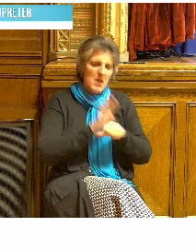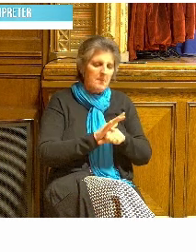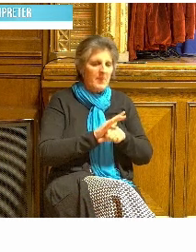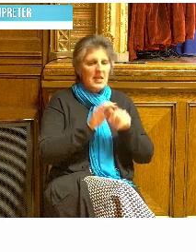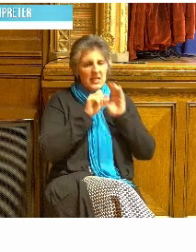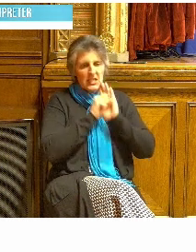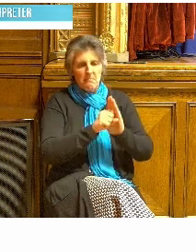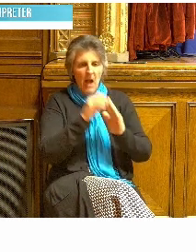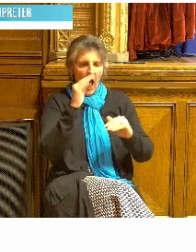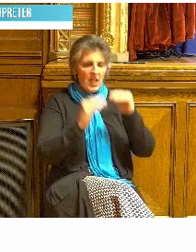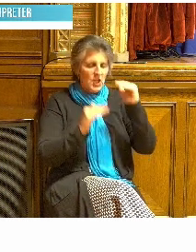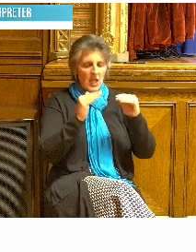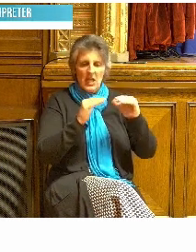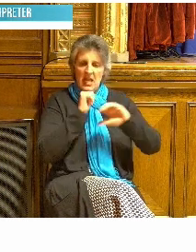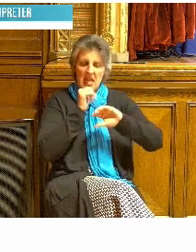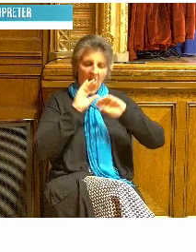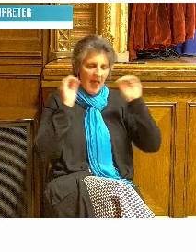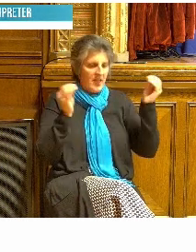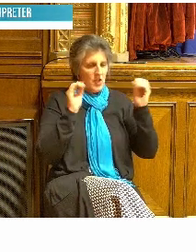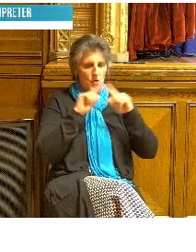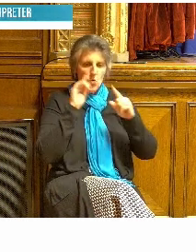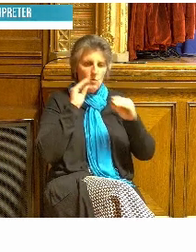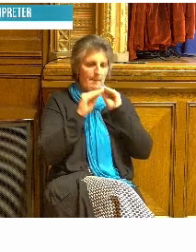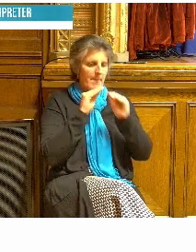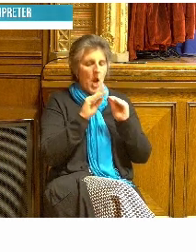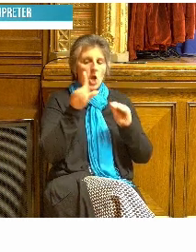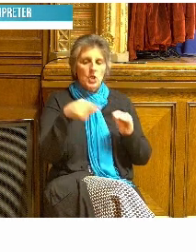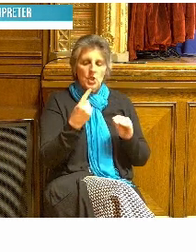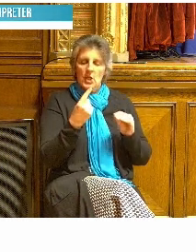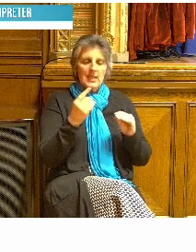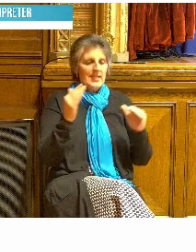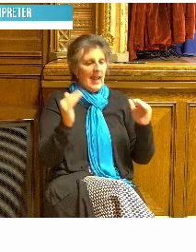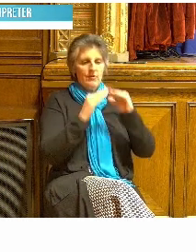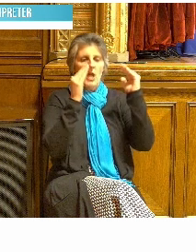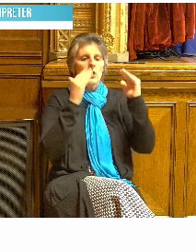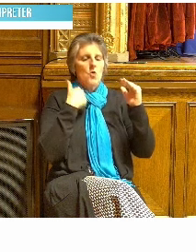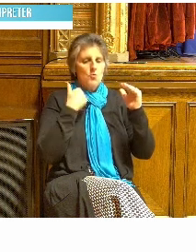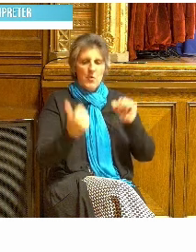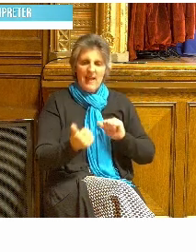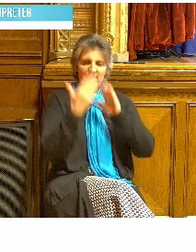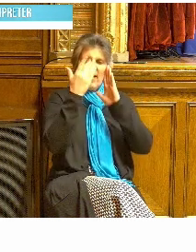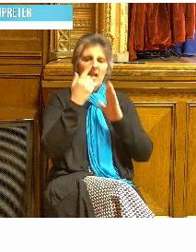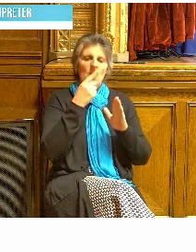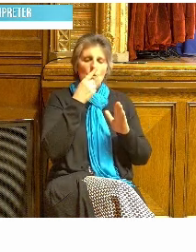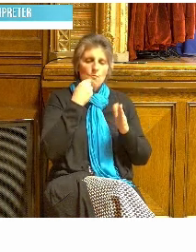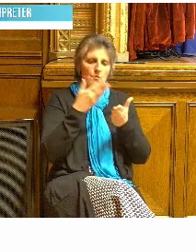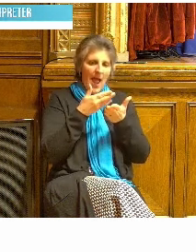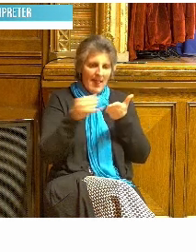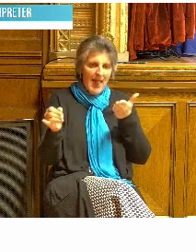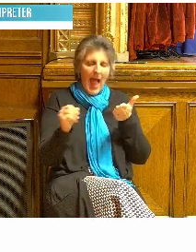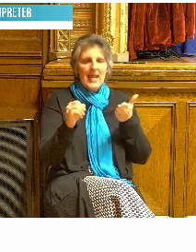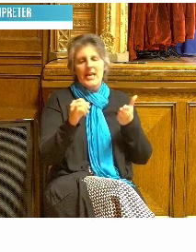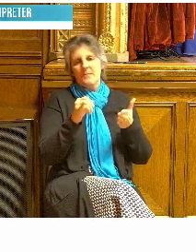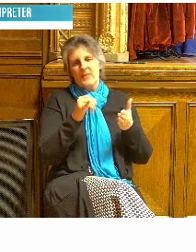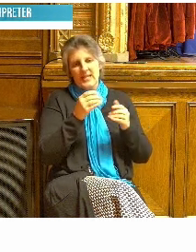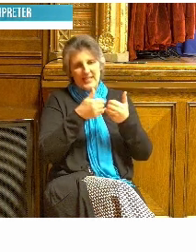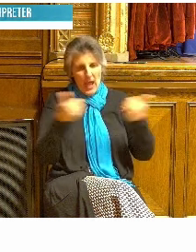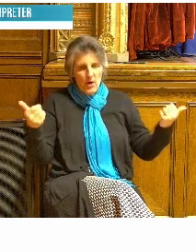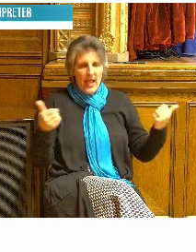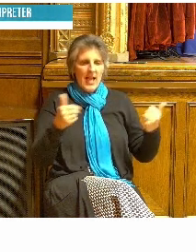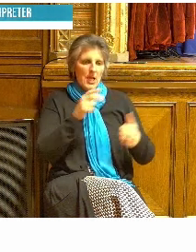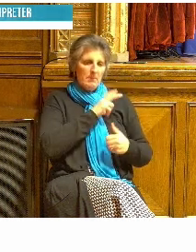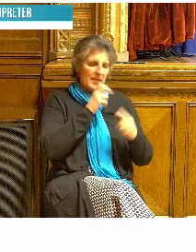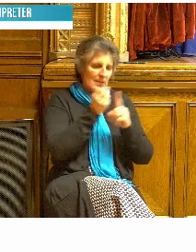justice, while doing little to repair the damage. Instead of justice, we face redlining, segregation, police brutality, and